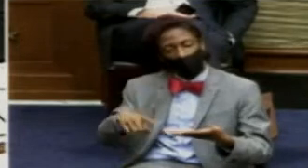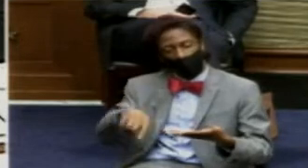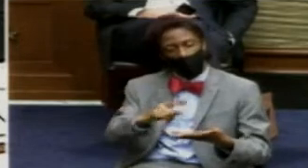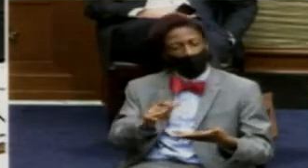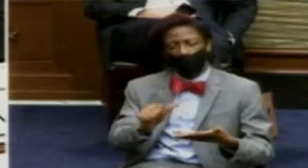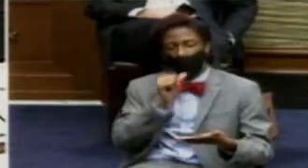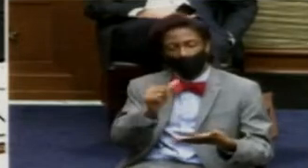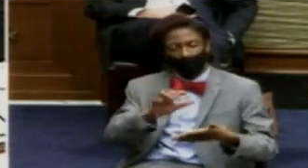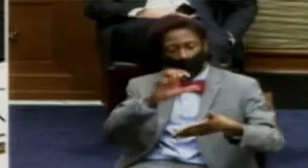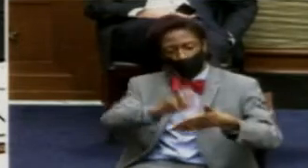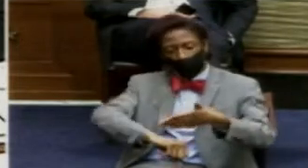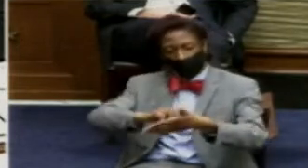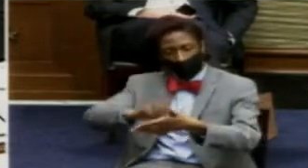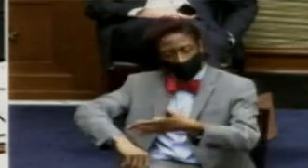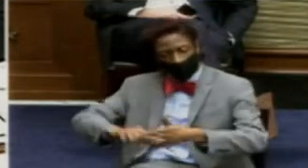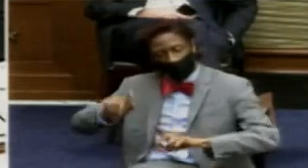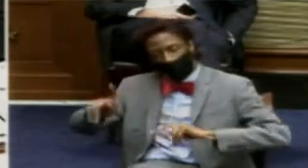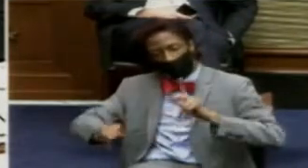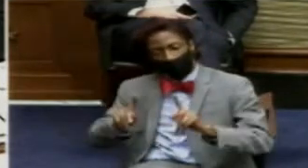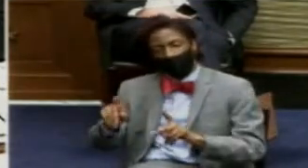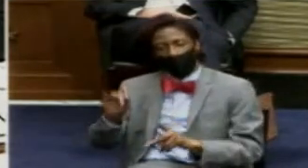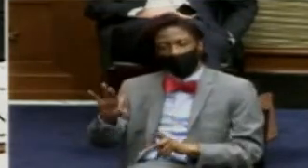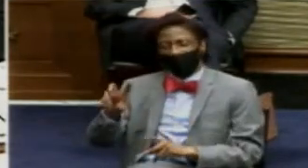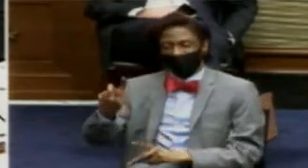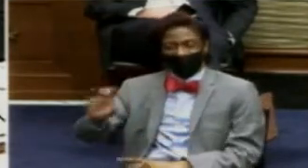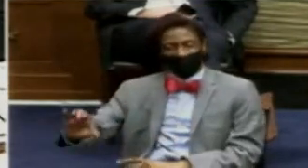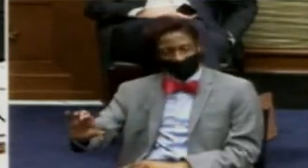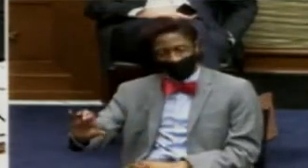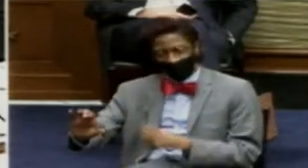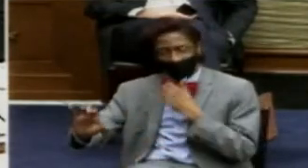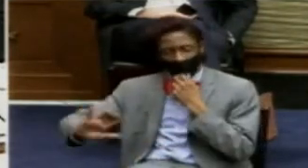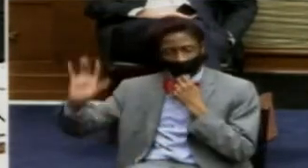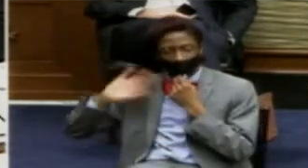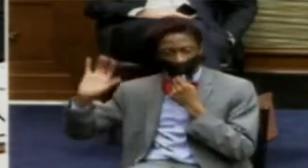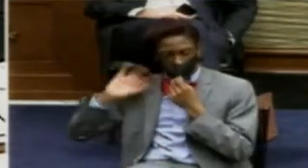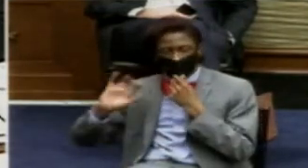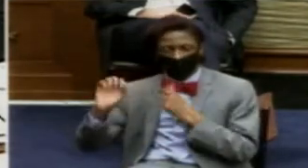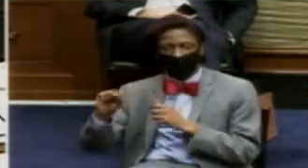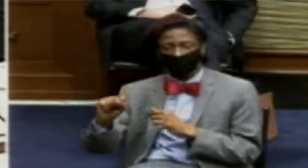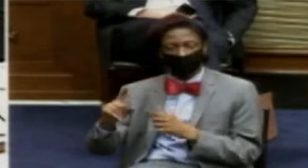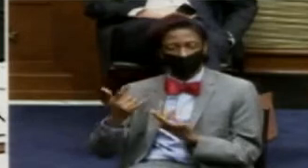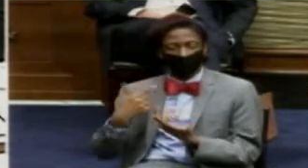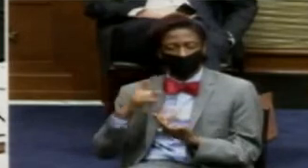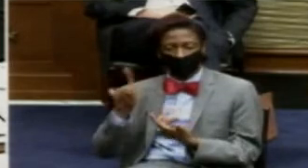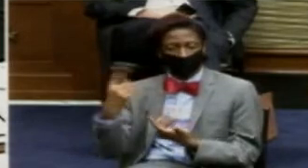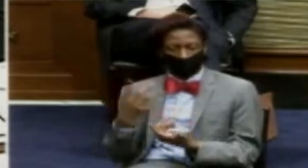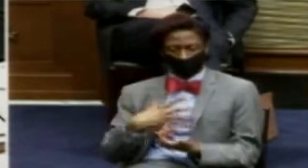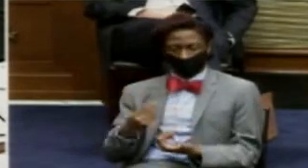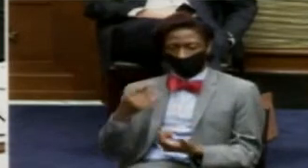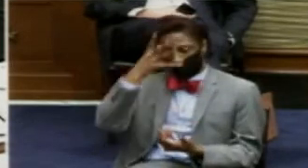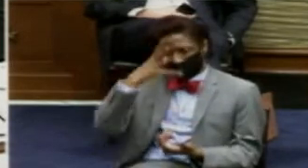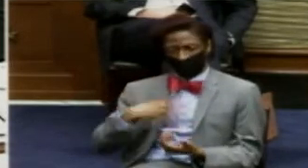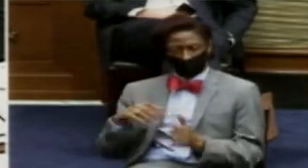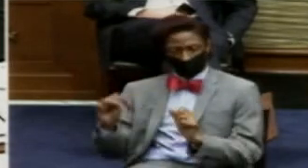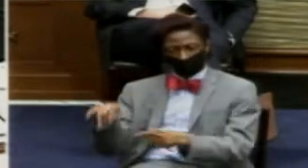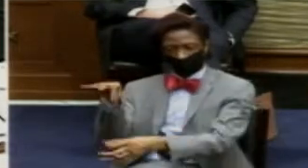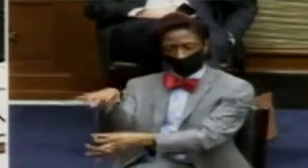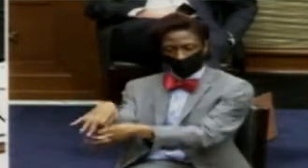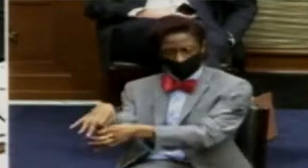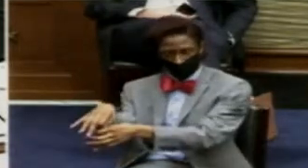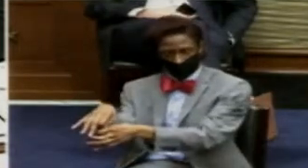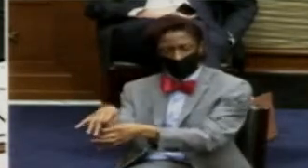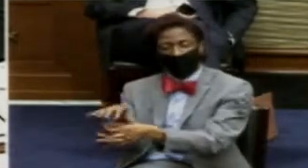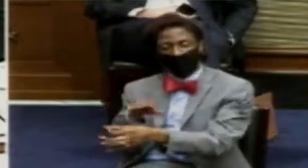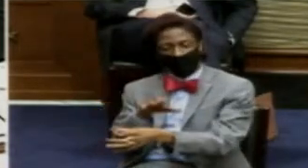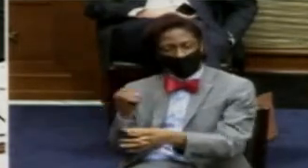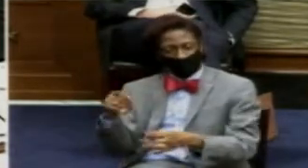stripping the people of the District of Columbia at the time. Only white men at the time could vote, and that